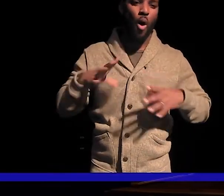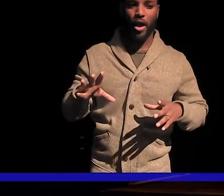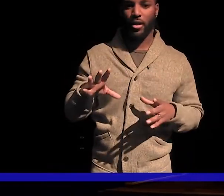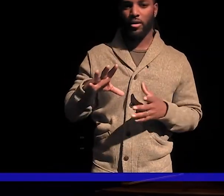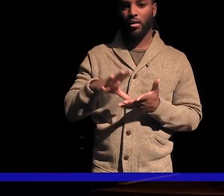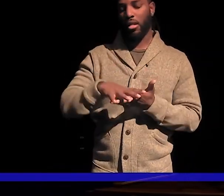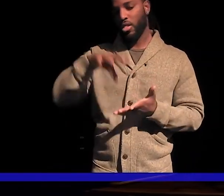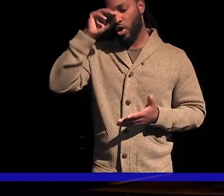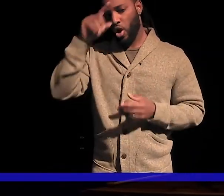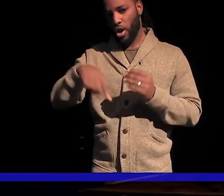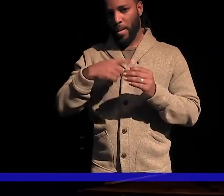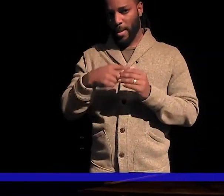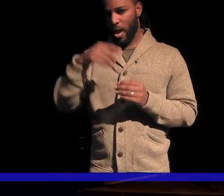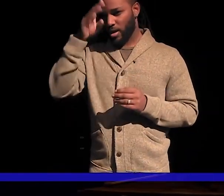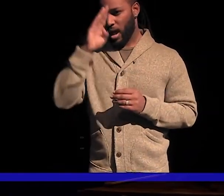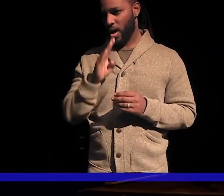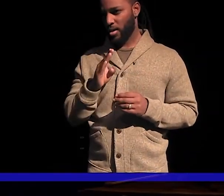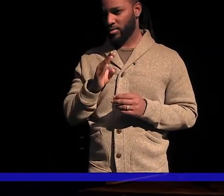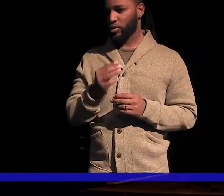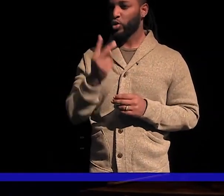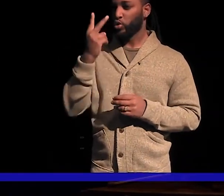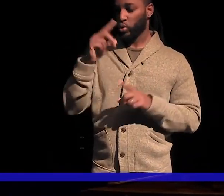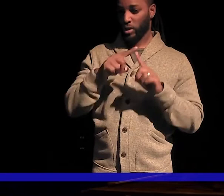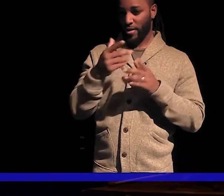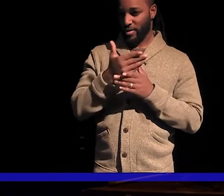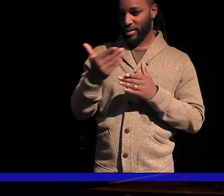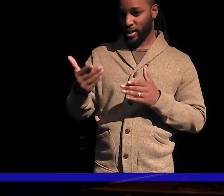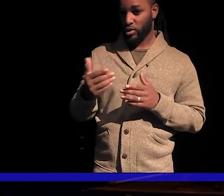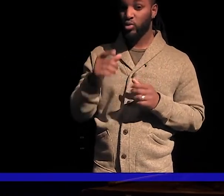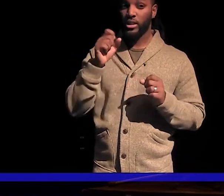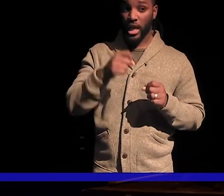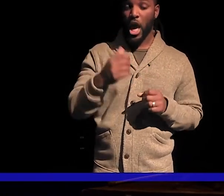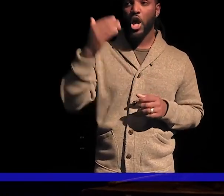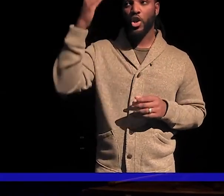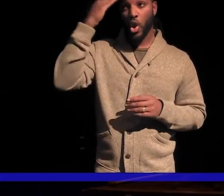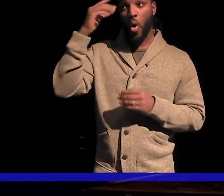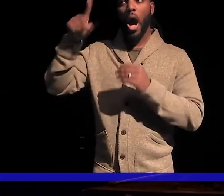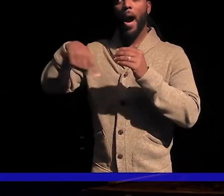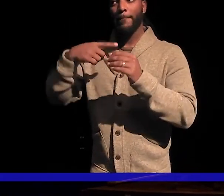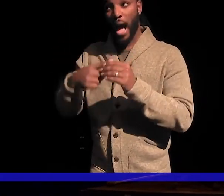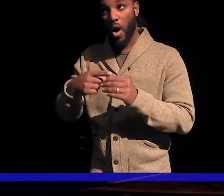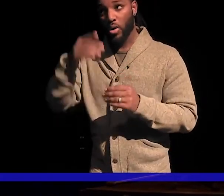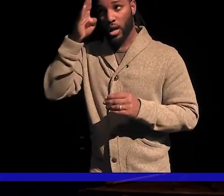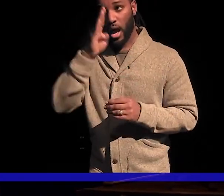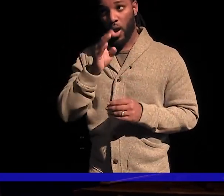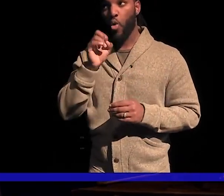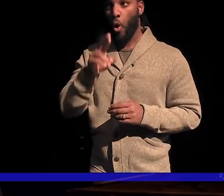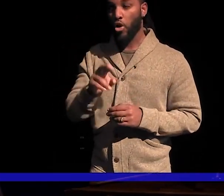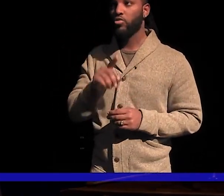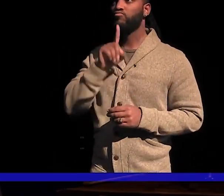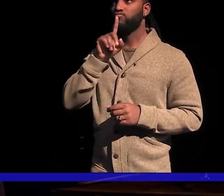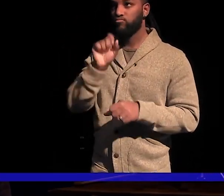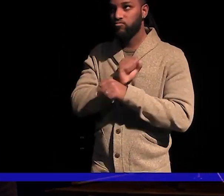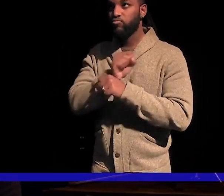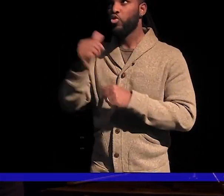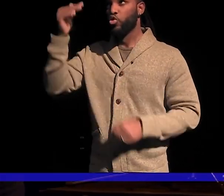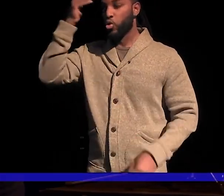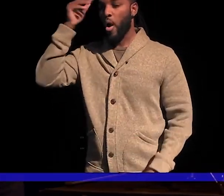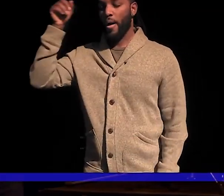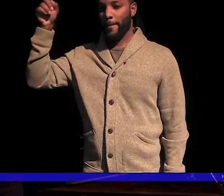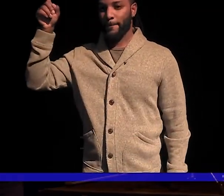God. There's two different things. You can know about God or you can know God personally. For